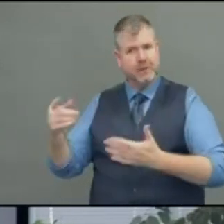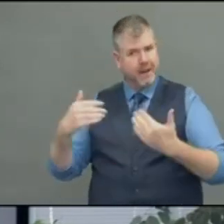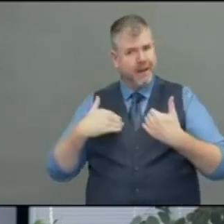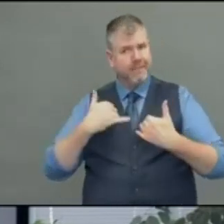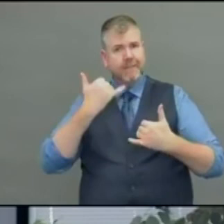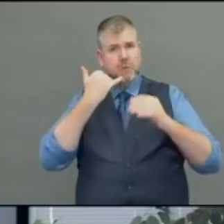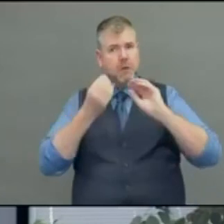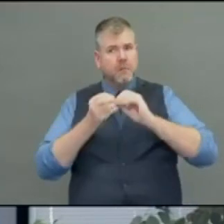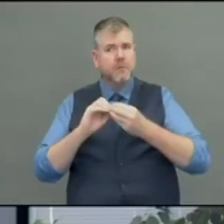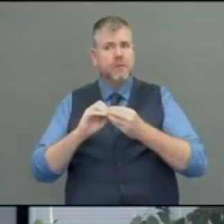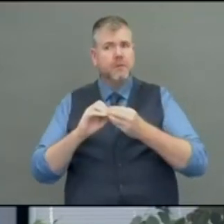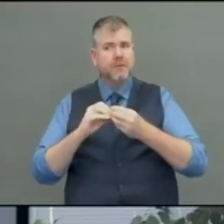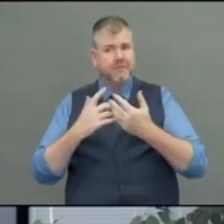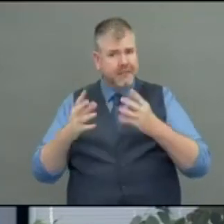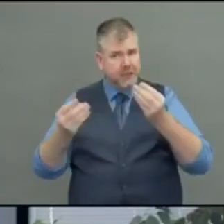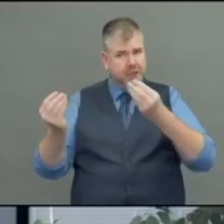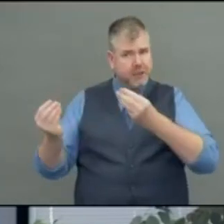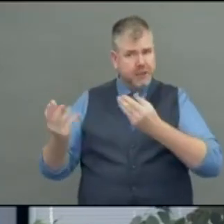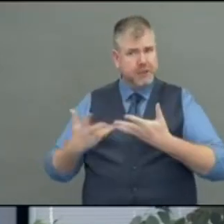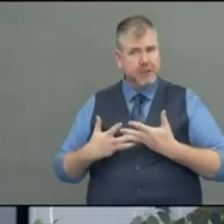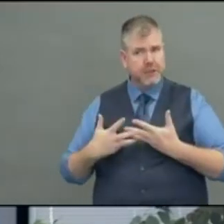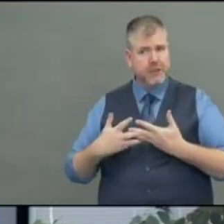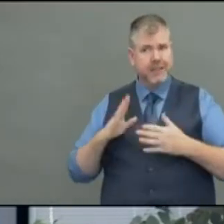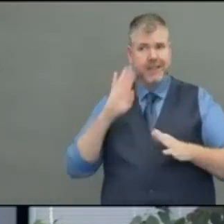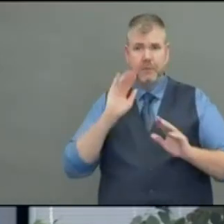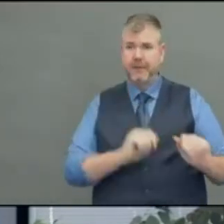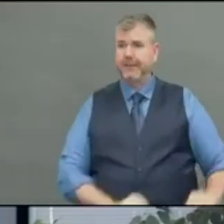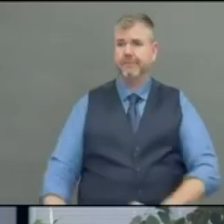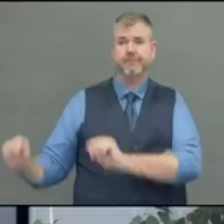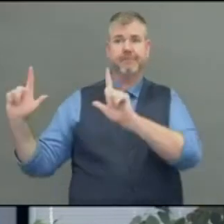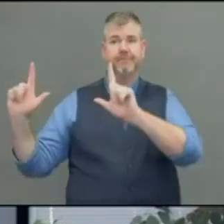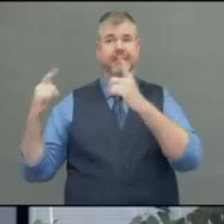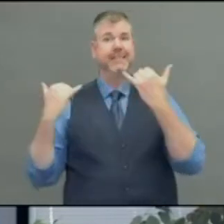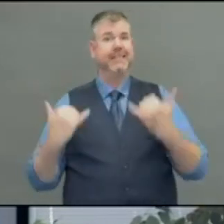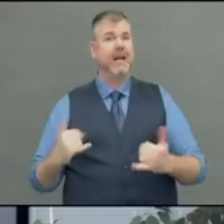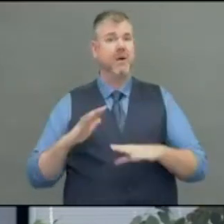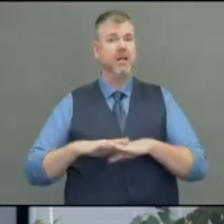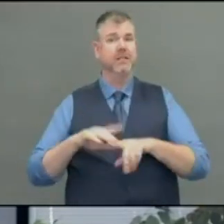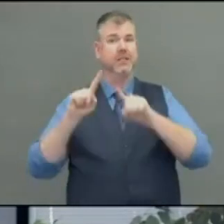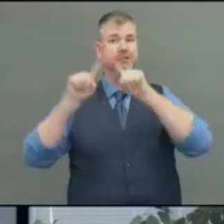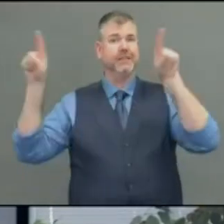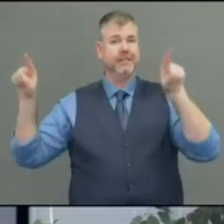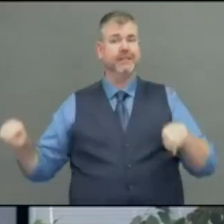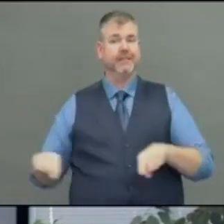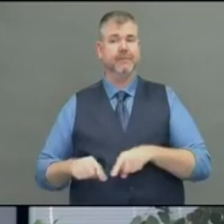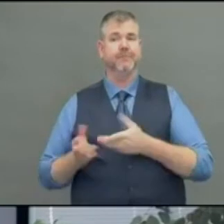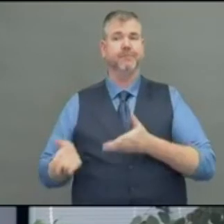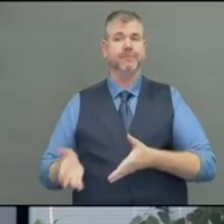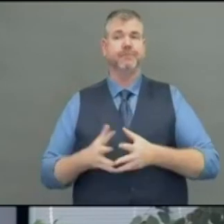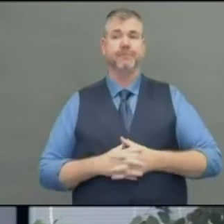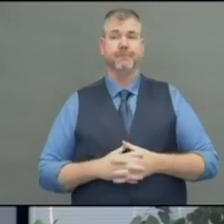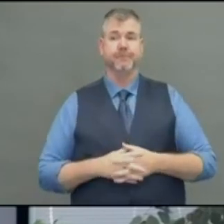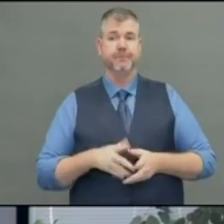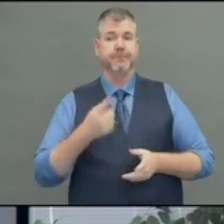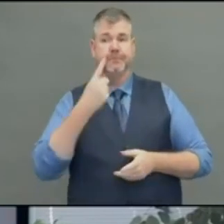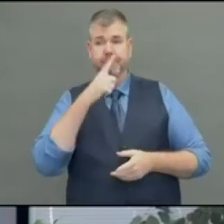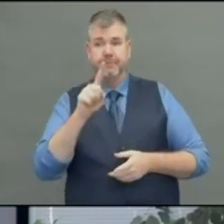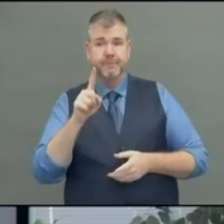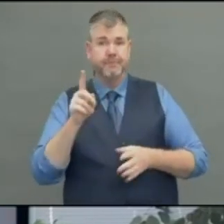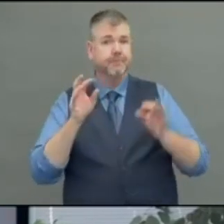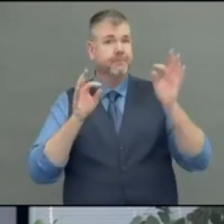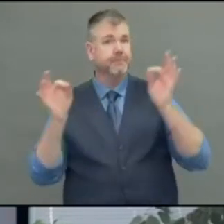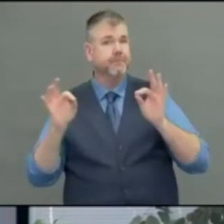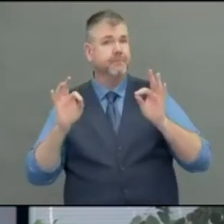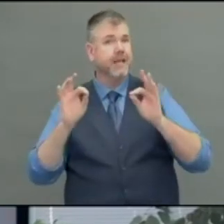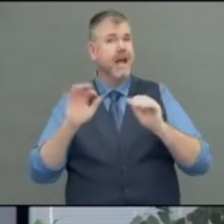time. So they're going to be coming out on your screen right now. And can you tell us a little bit more about how can people reach